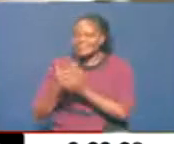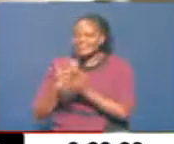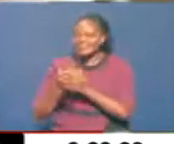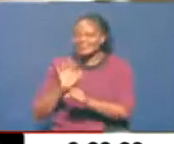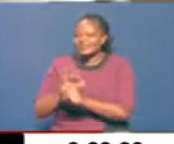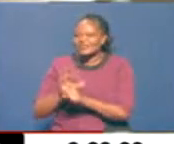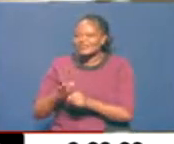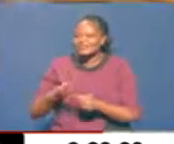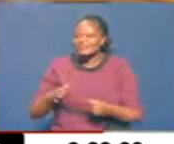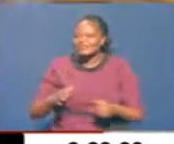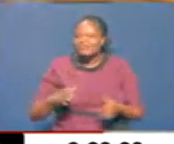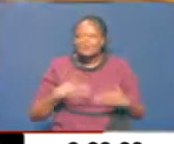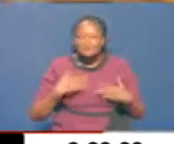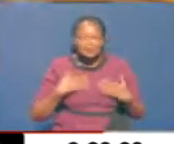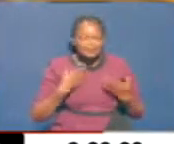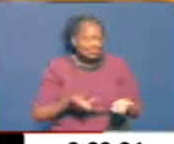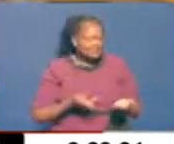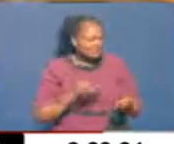Pierre. Yeah, and you know, when